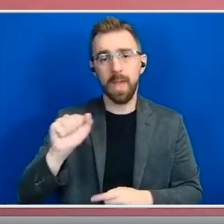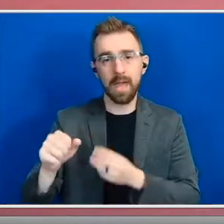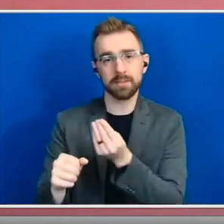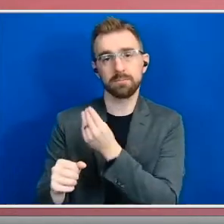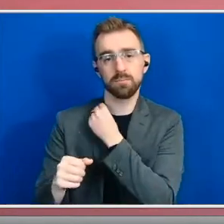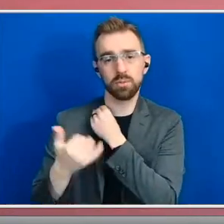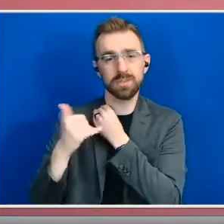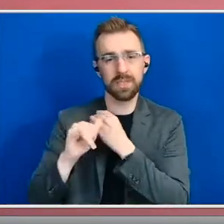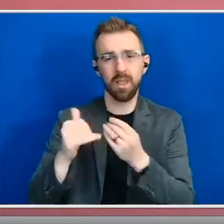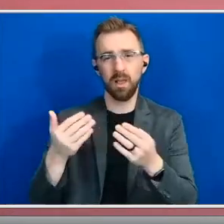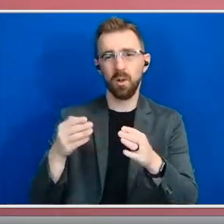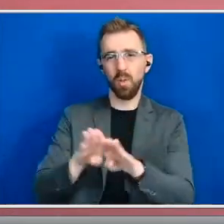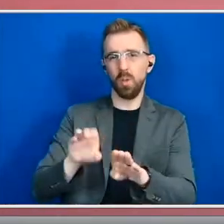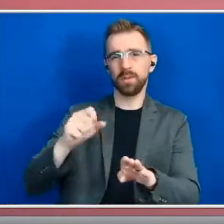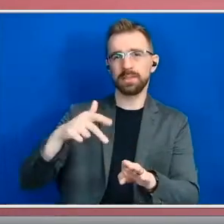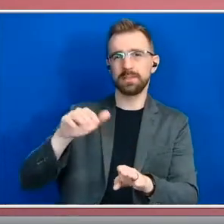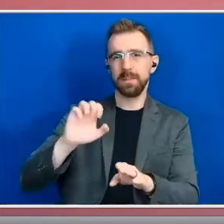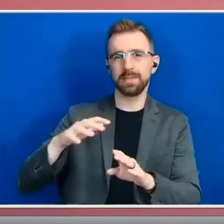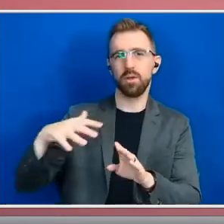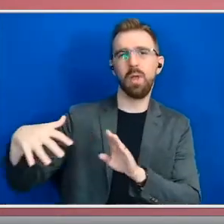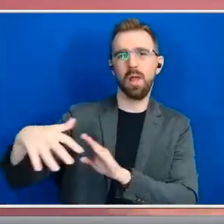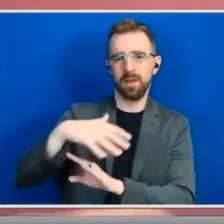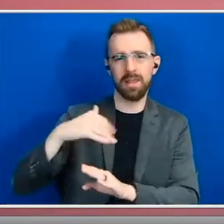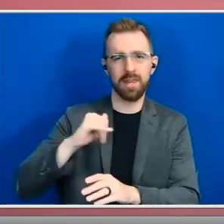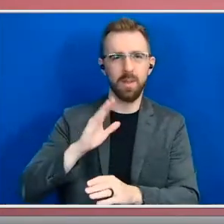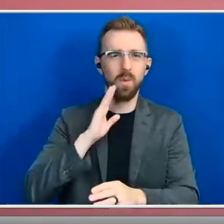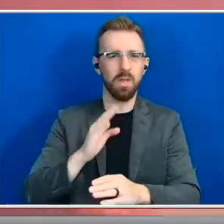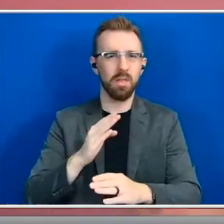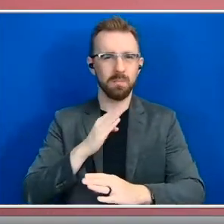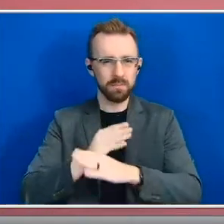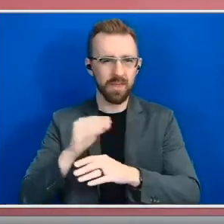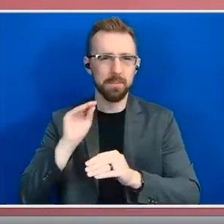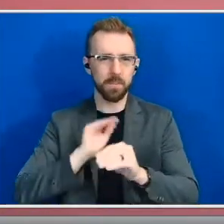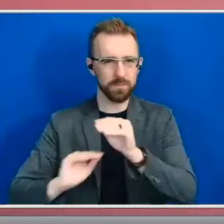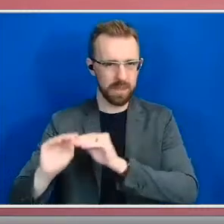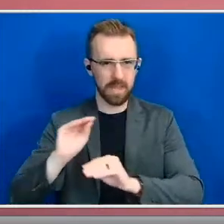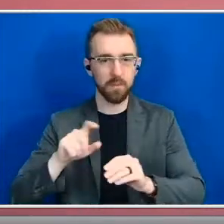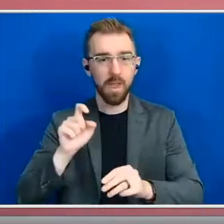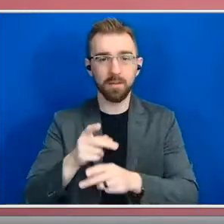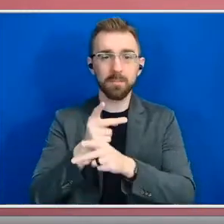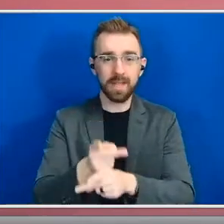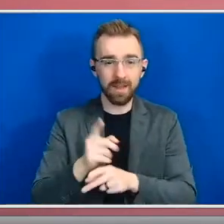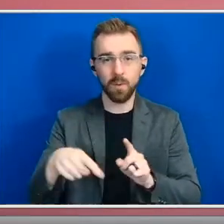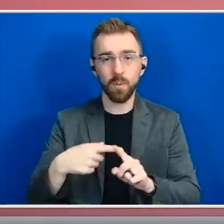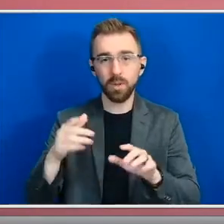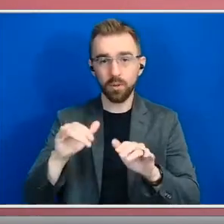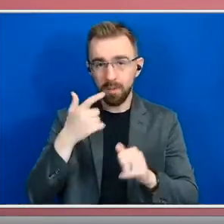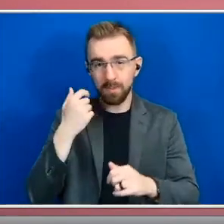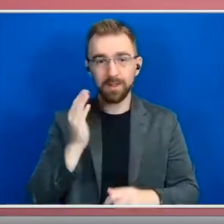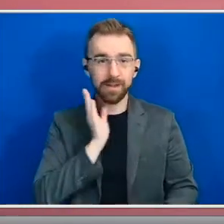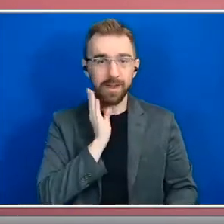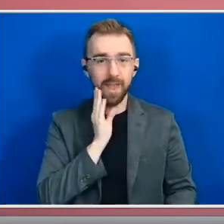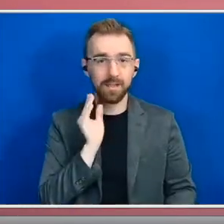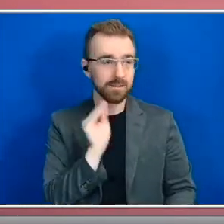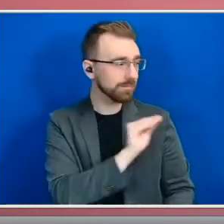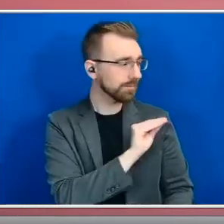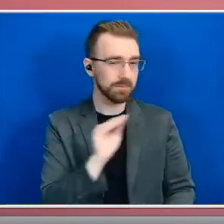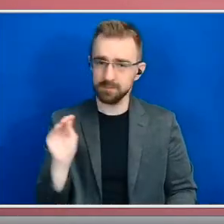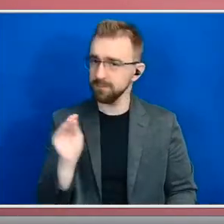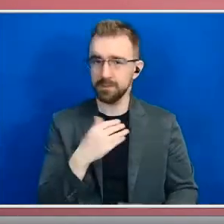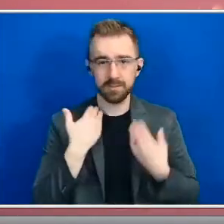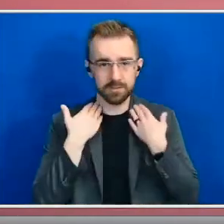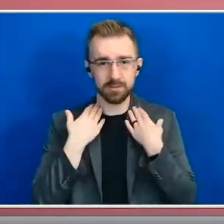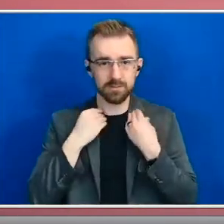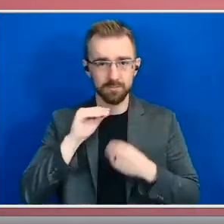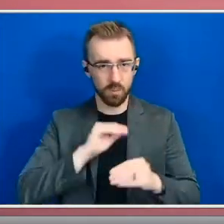space that's around it, and that kind of keeps things from moving. But we have to be careful when we do it because, you know, your neck is a very mobile structure. And so when you turn your head